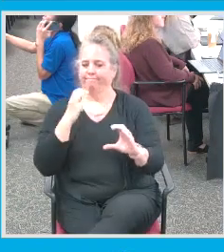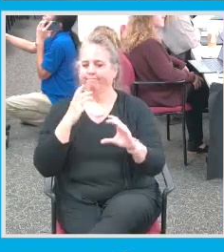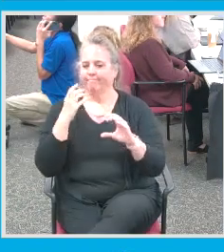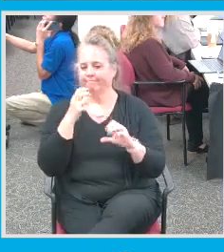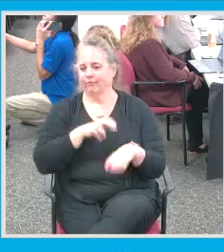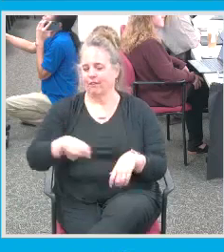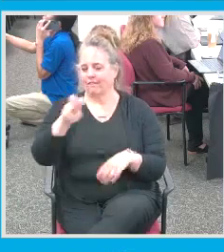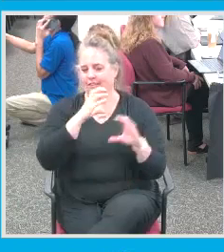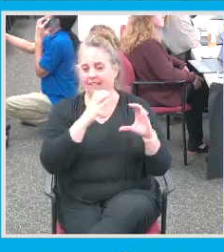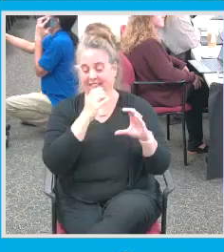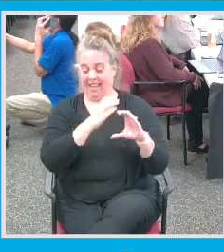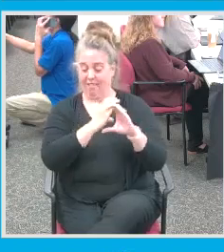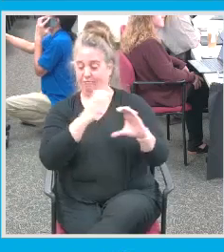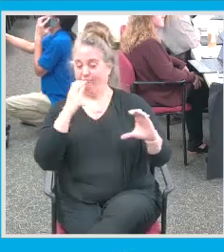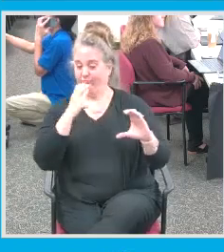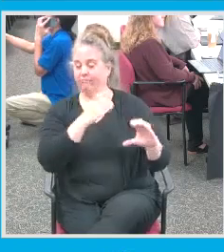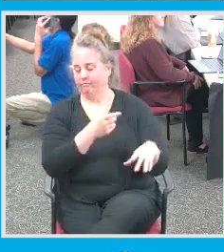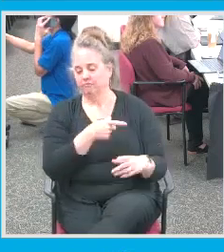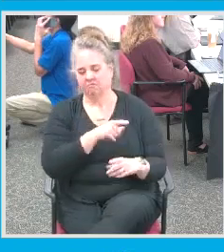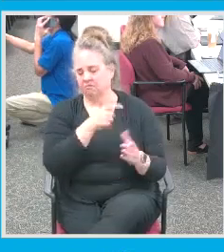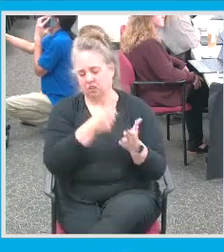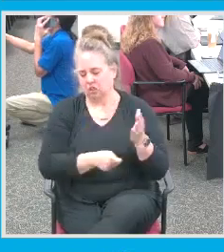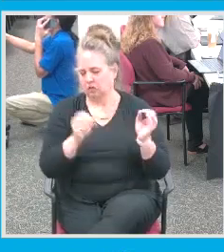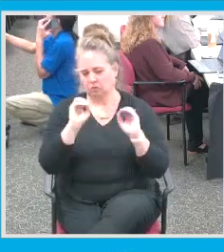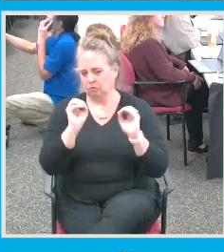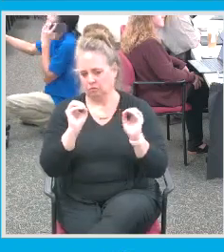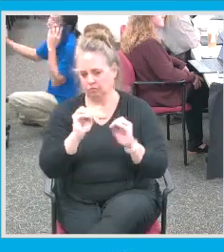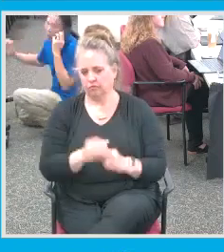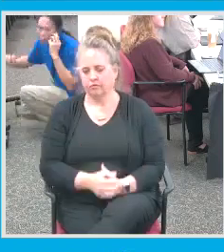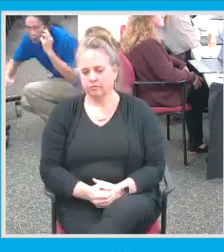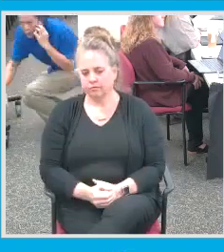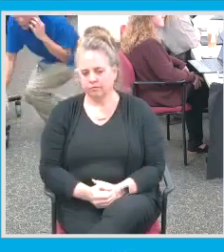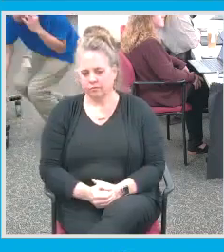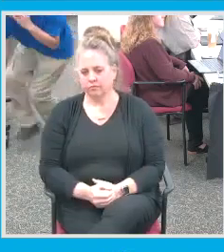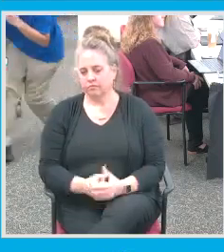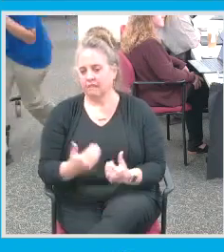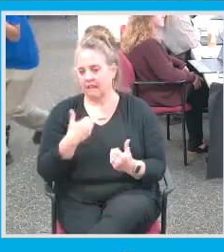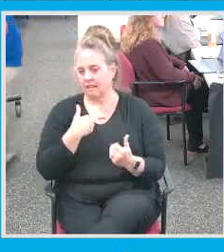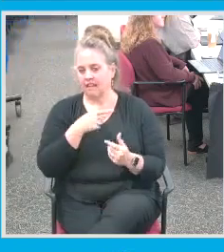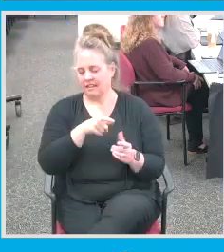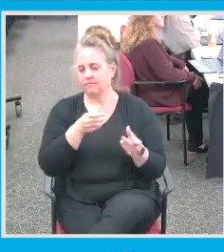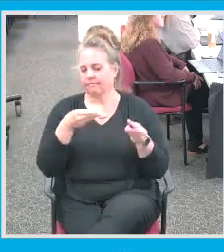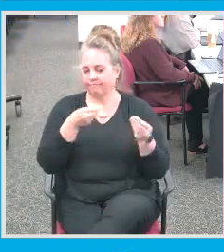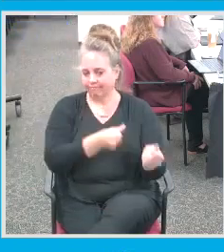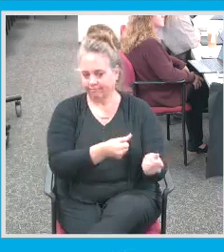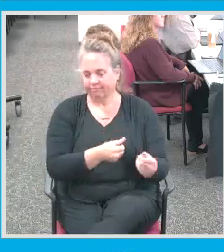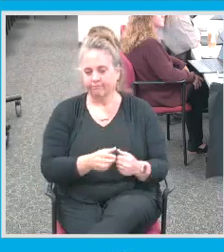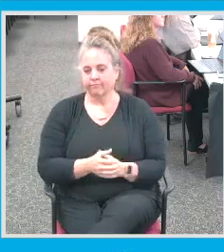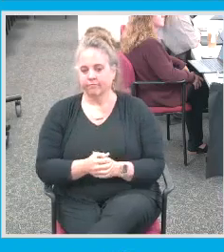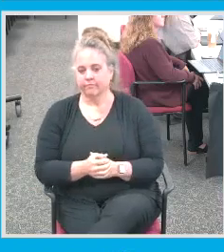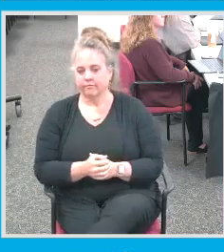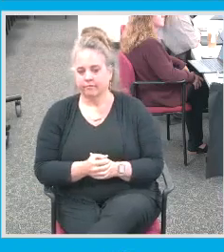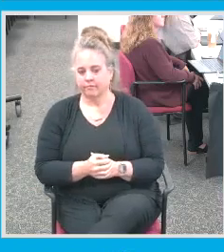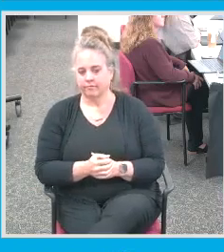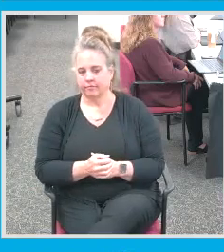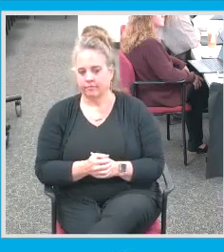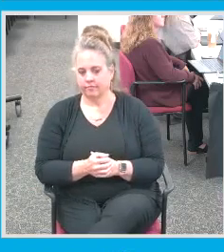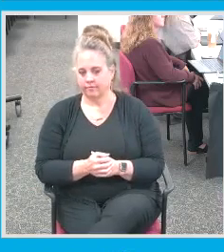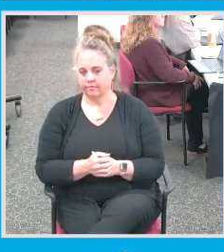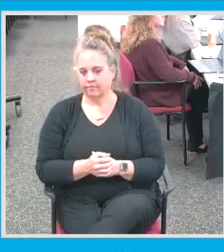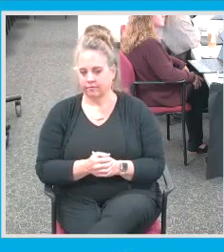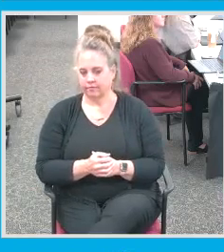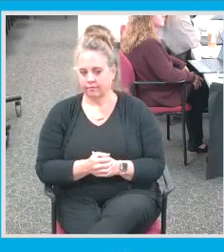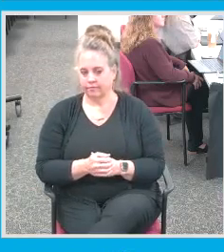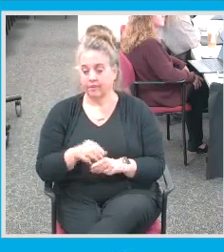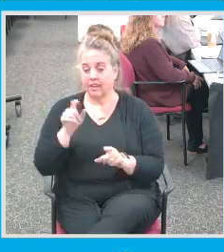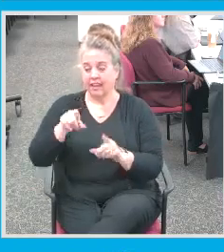try and be efficient with that, and that going where the need is, where there's a large group of people that are in need of a vaccine, but we